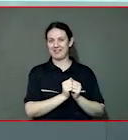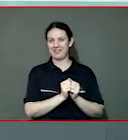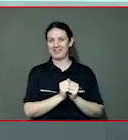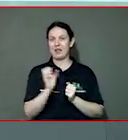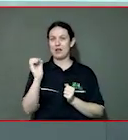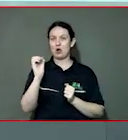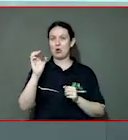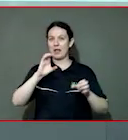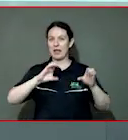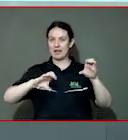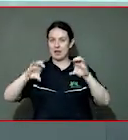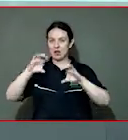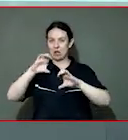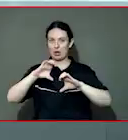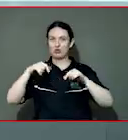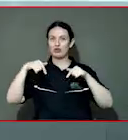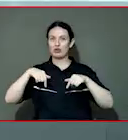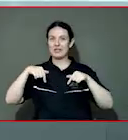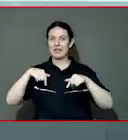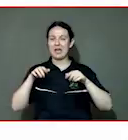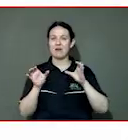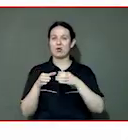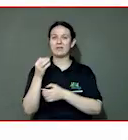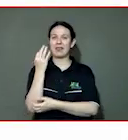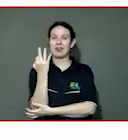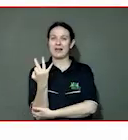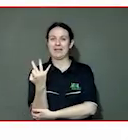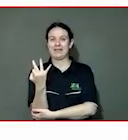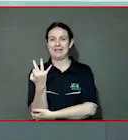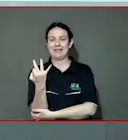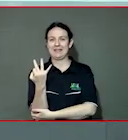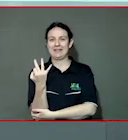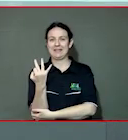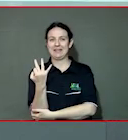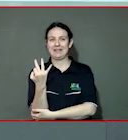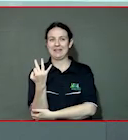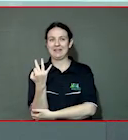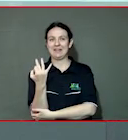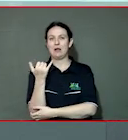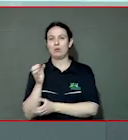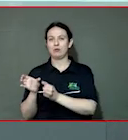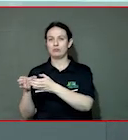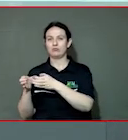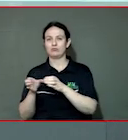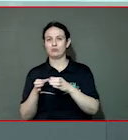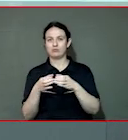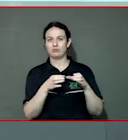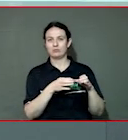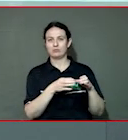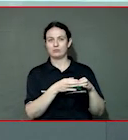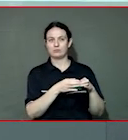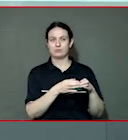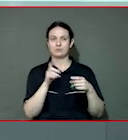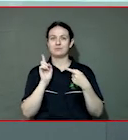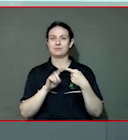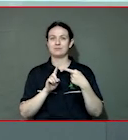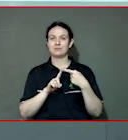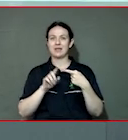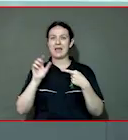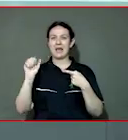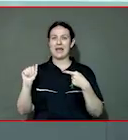organic chemistry, we only need 3 of them. Okay, if you cluster them, I have the triple